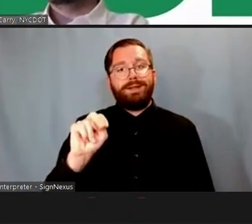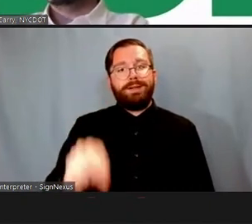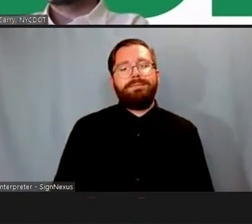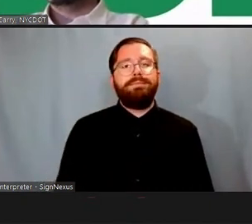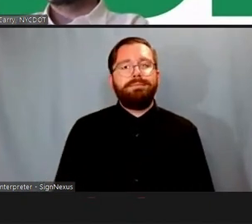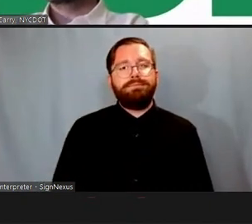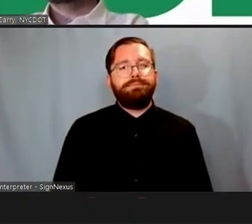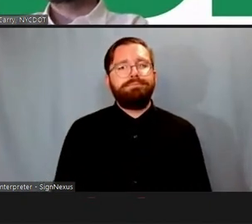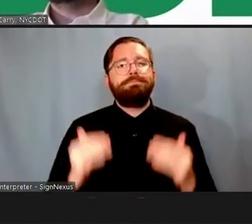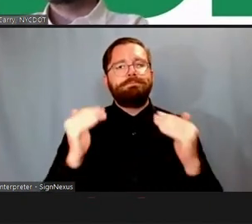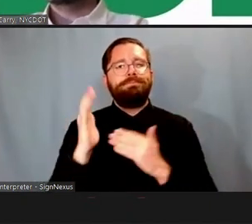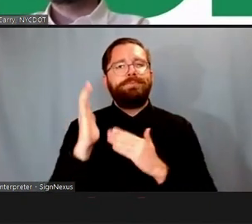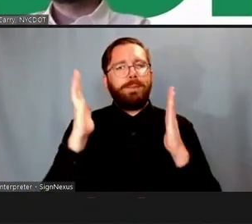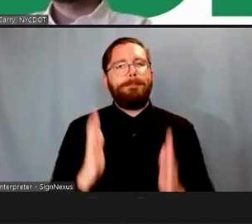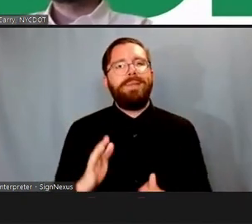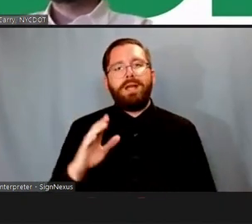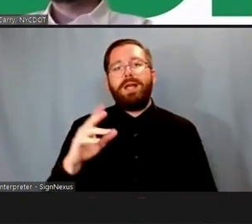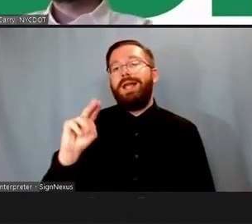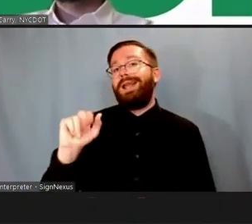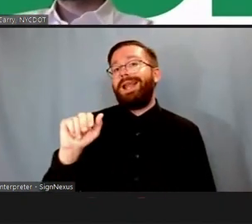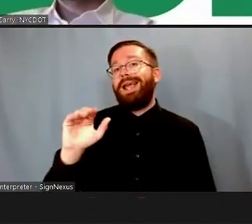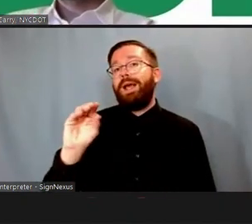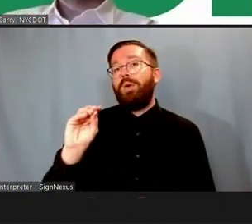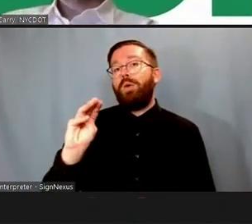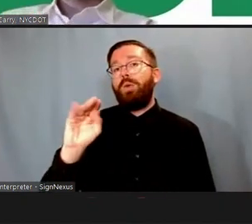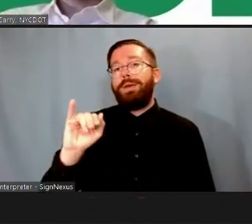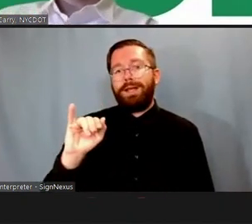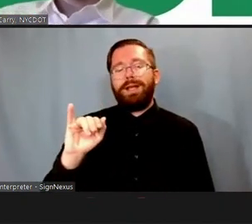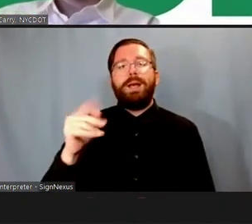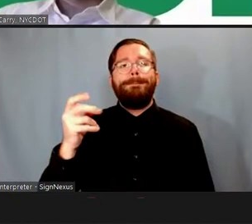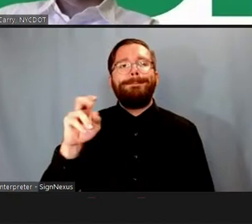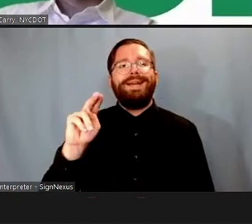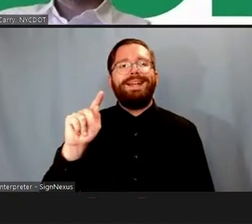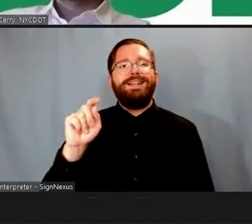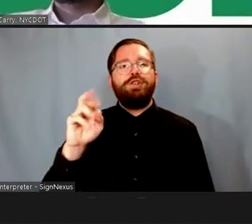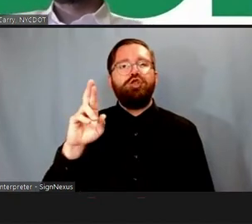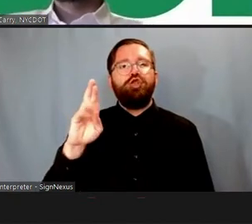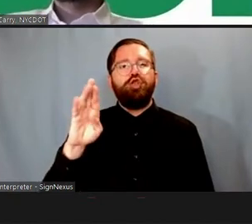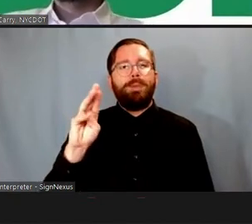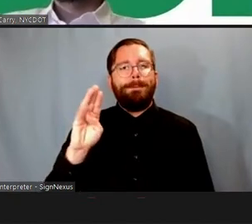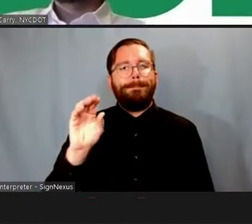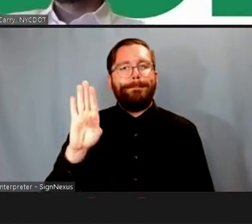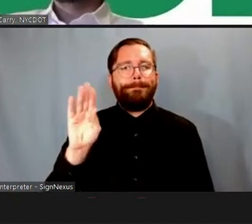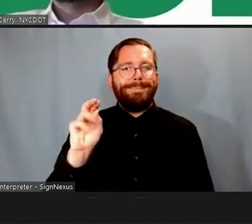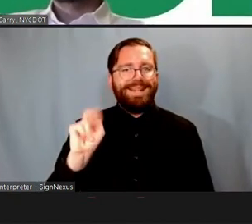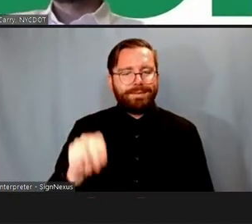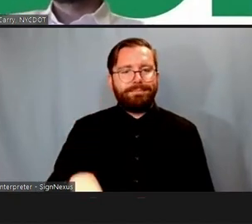our next speaker is naomi pemberton followed by davida lasavio